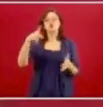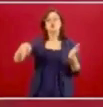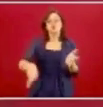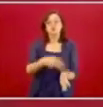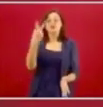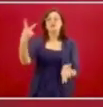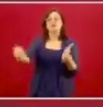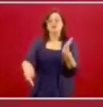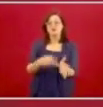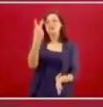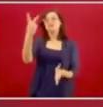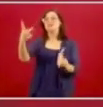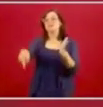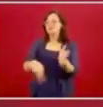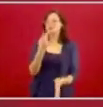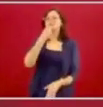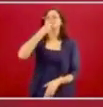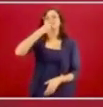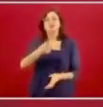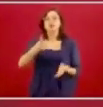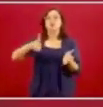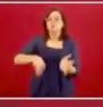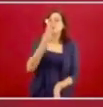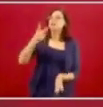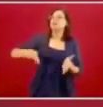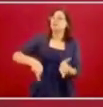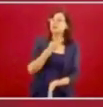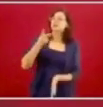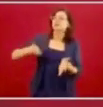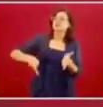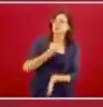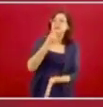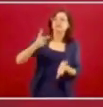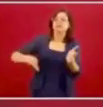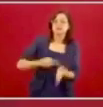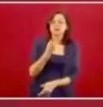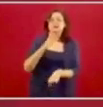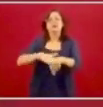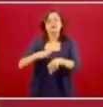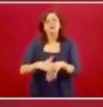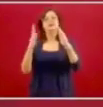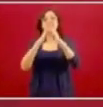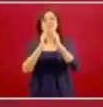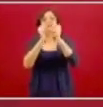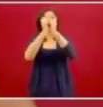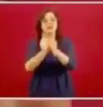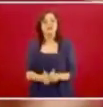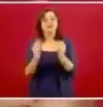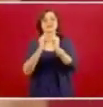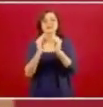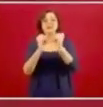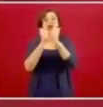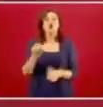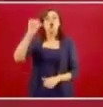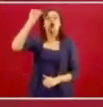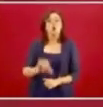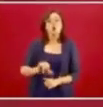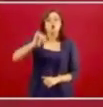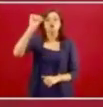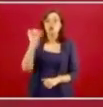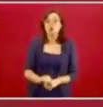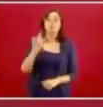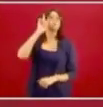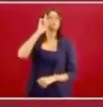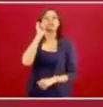fatalities? We've had said once and again and again and again and again